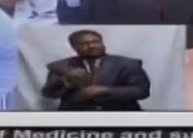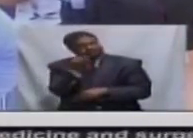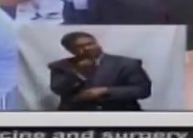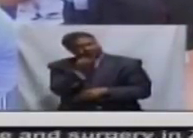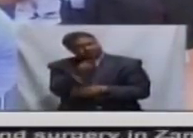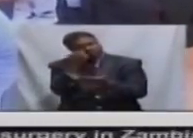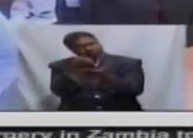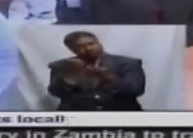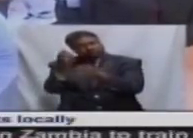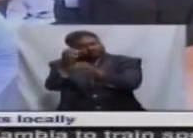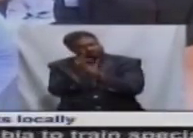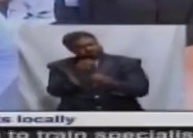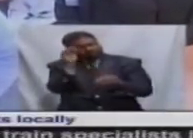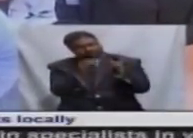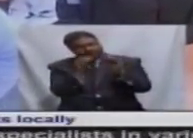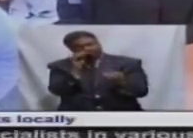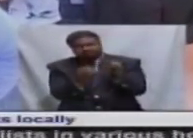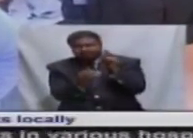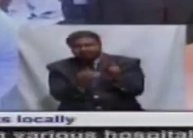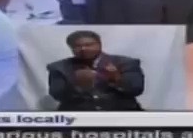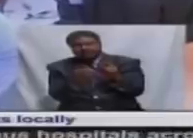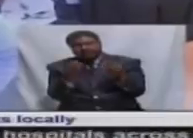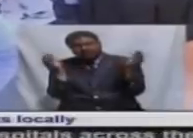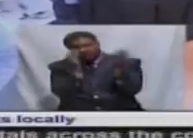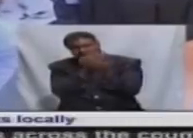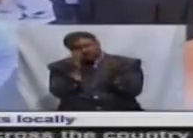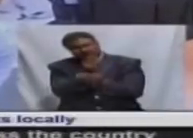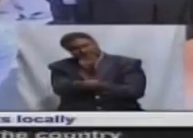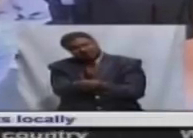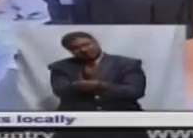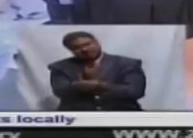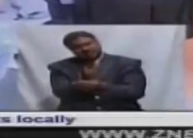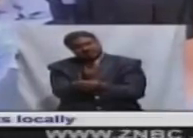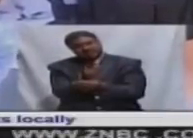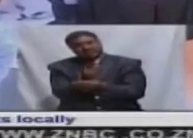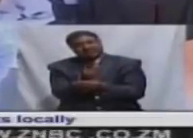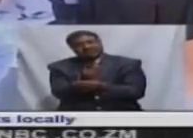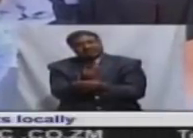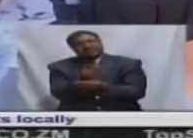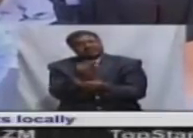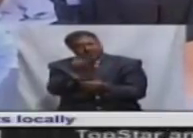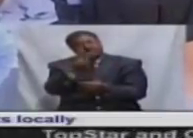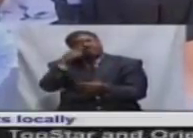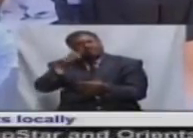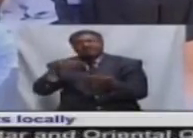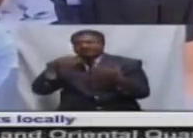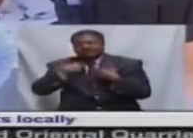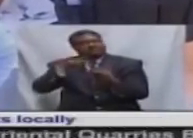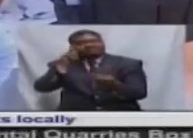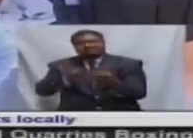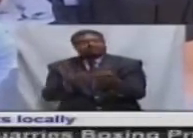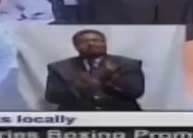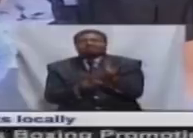Speaking earlier, IAEA Secretary, Division of Nuclear Security, David Latsus, said that the agency has